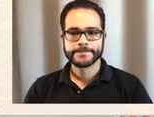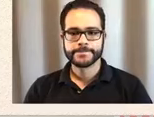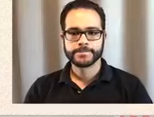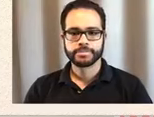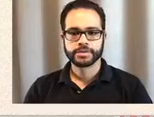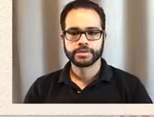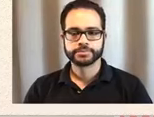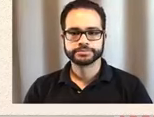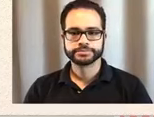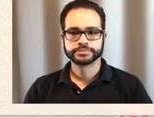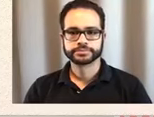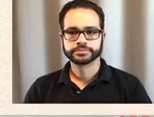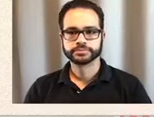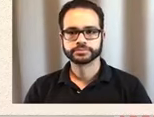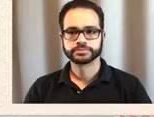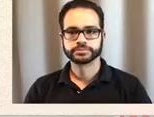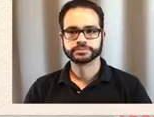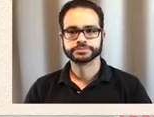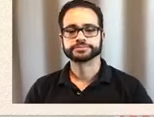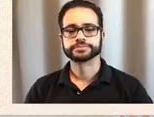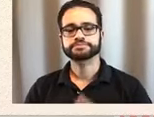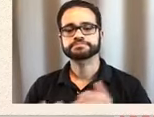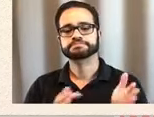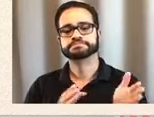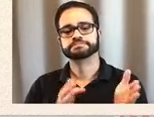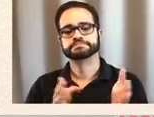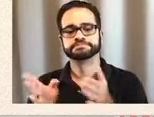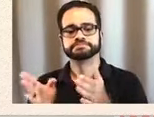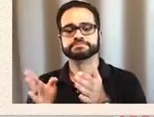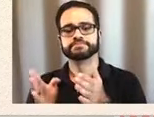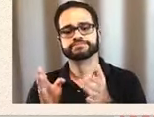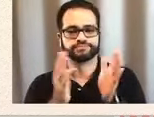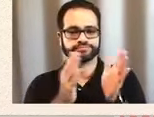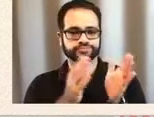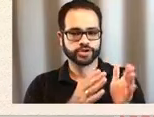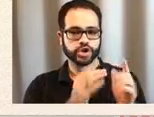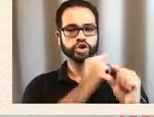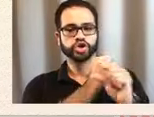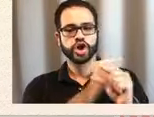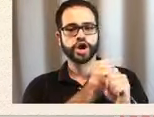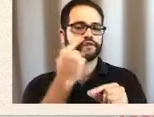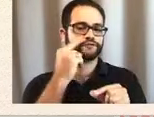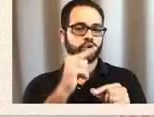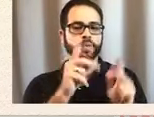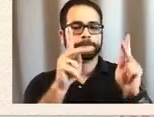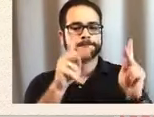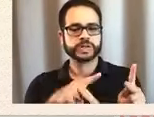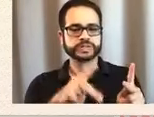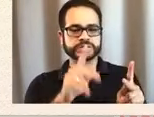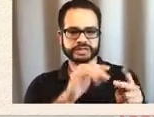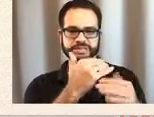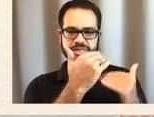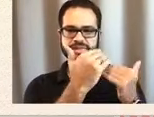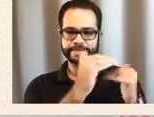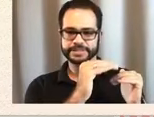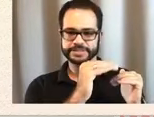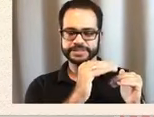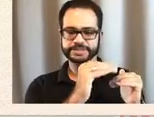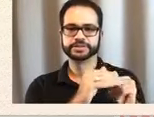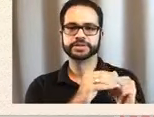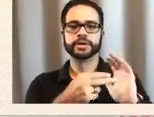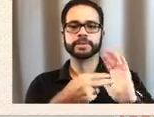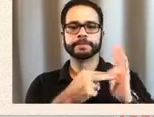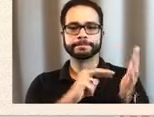And then with guardian of the person, so again, that would be a limited guardianship. The guardian is appointed